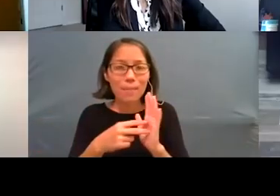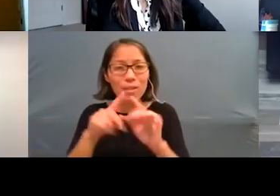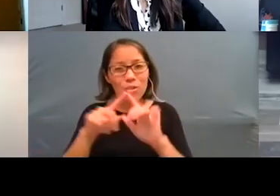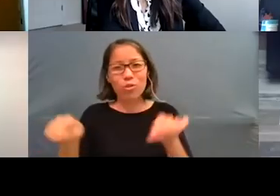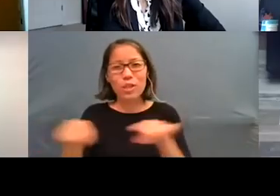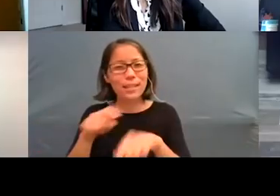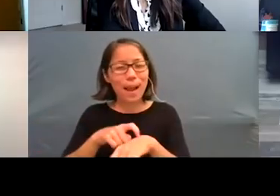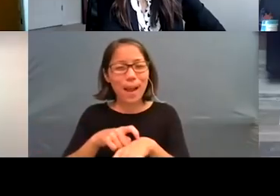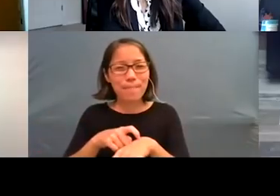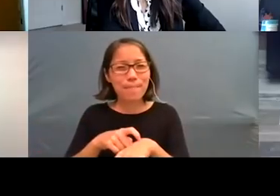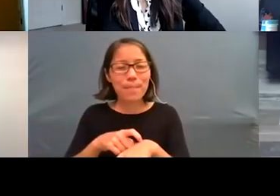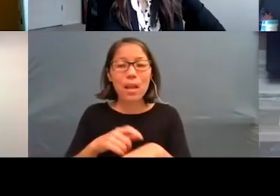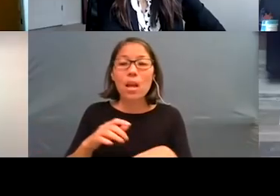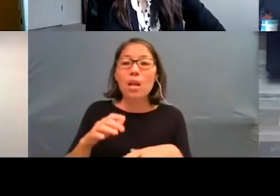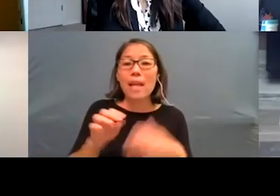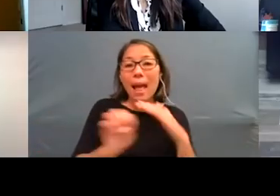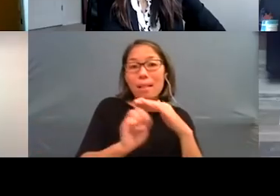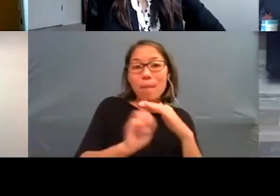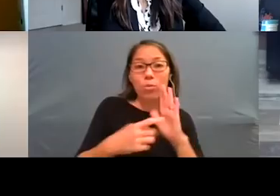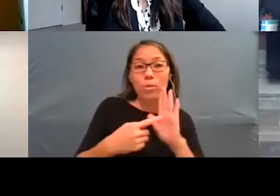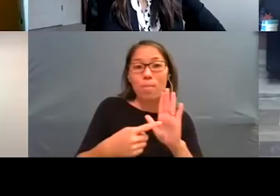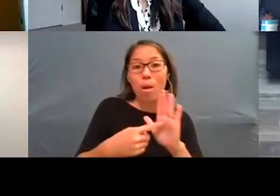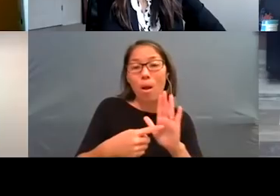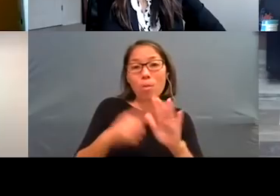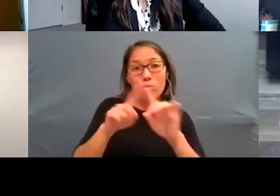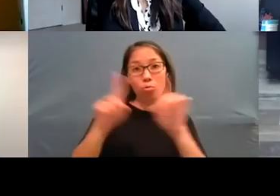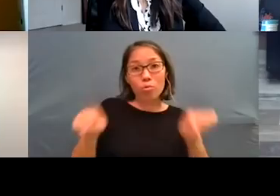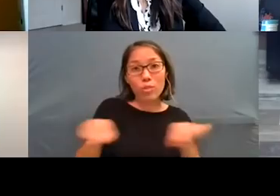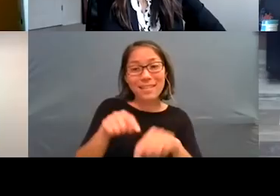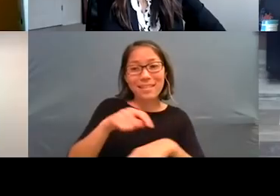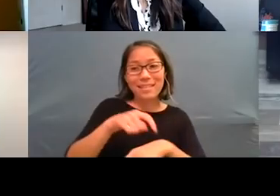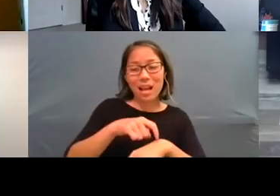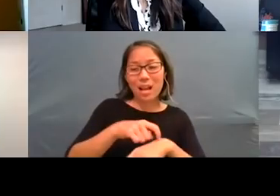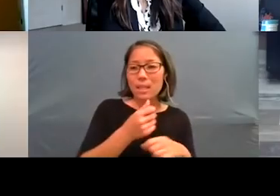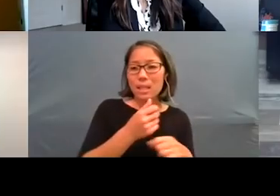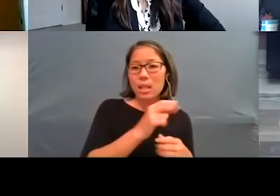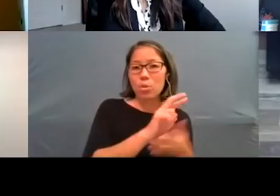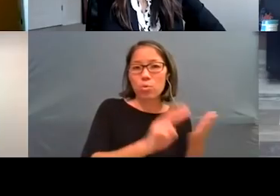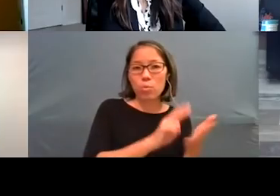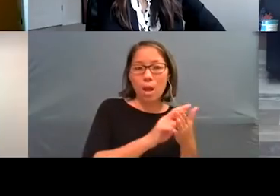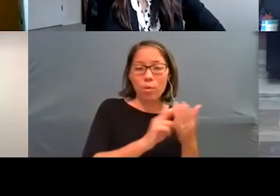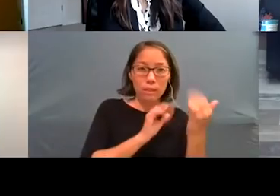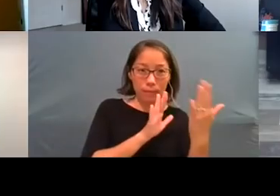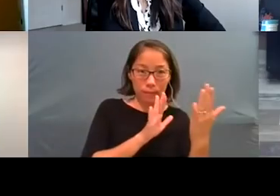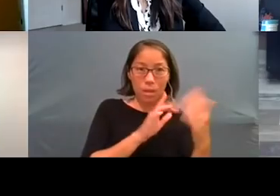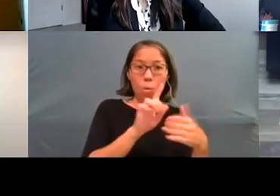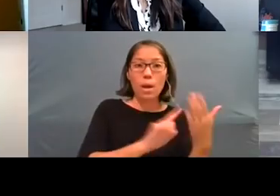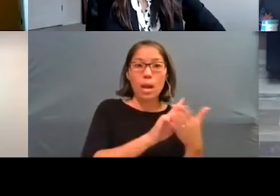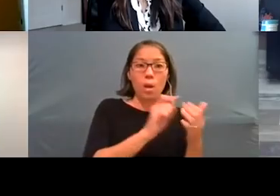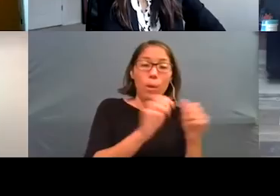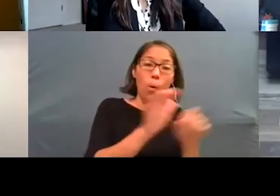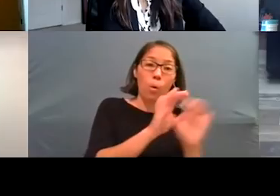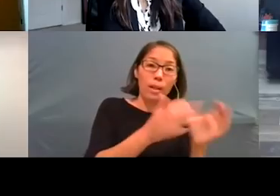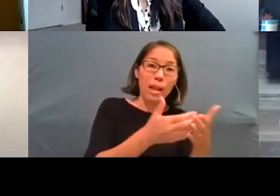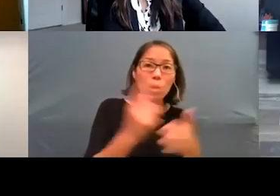time. So like in the elementary model, the screen time is the 2 hours face-to-face, 1 hour with the whole class,